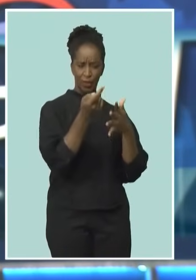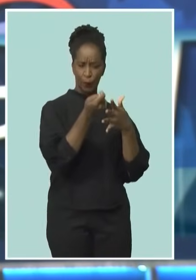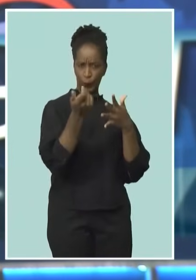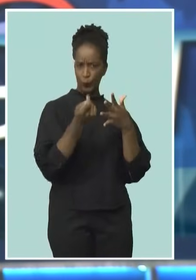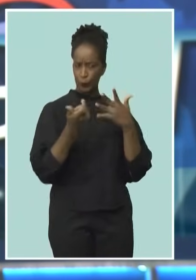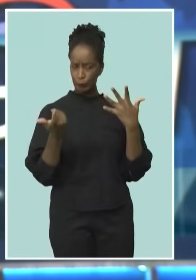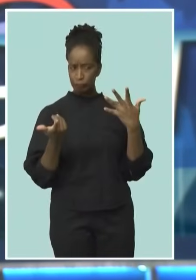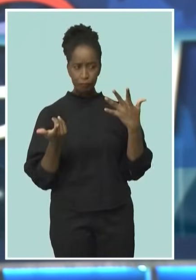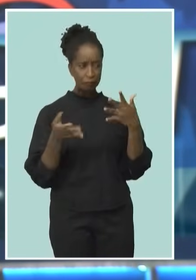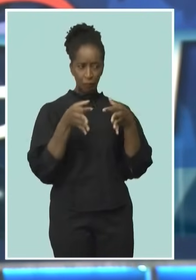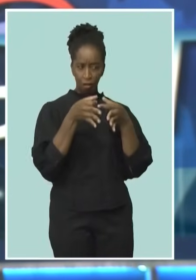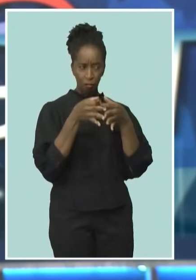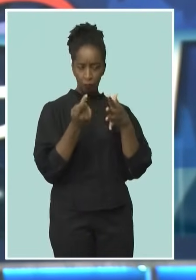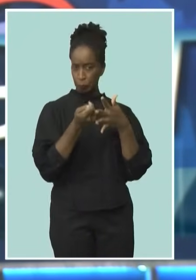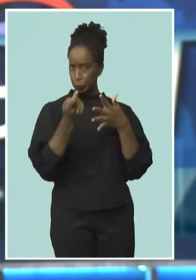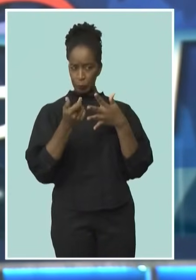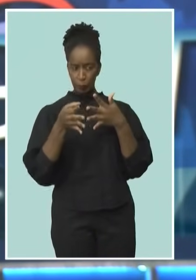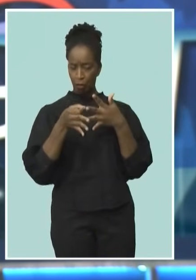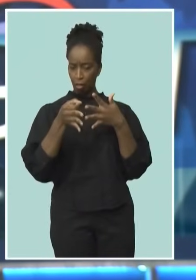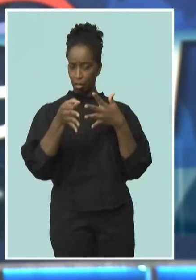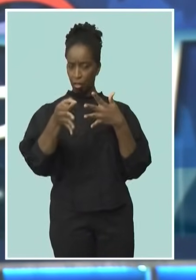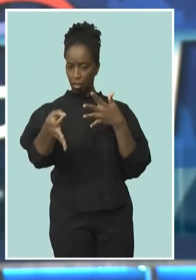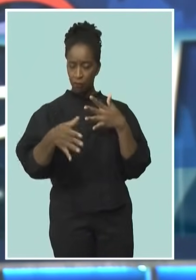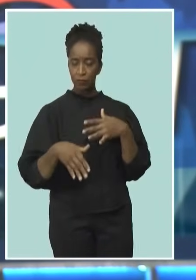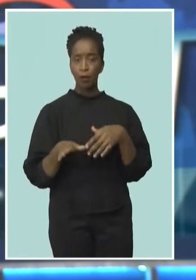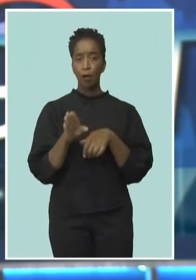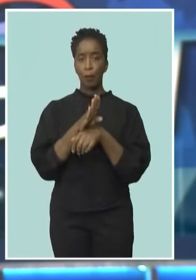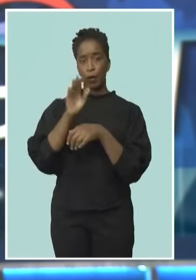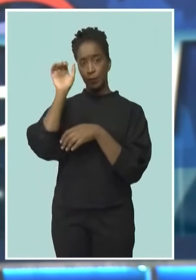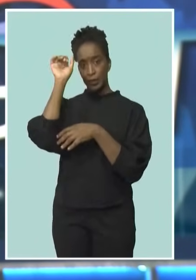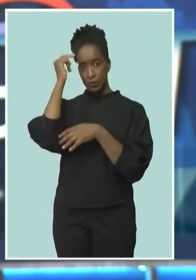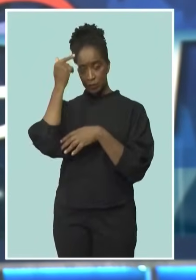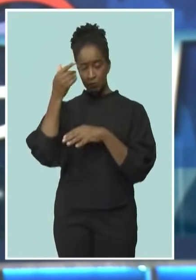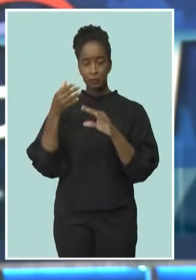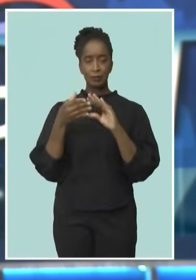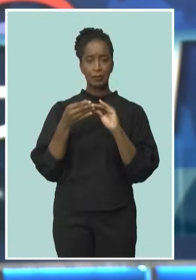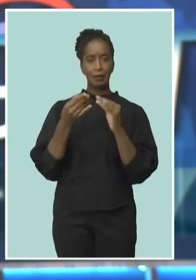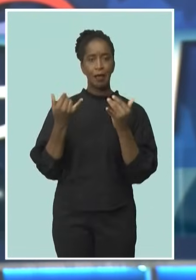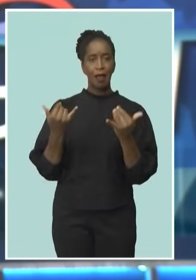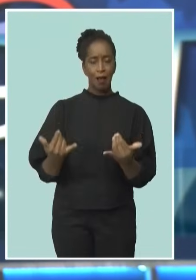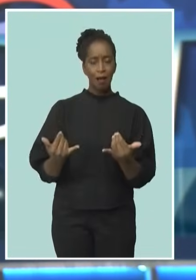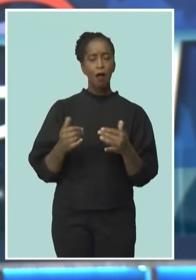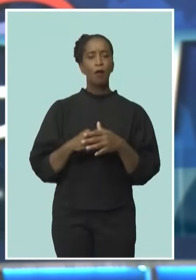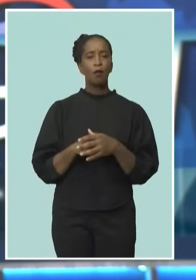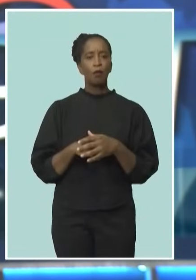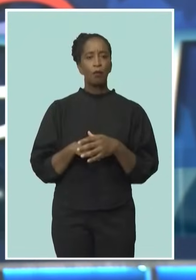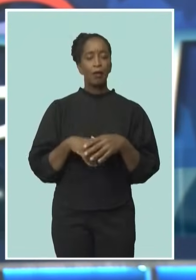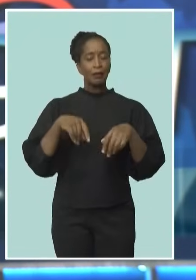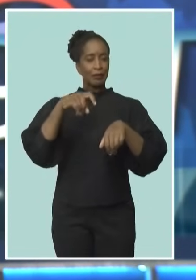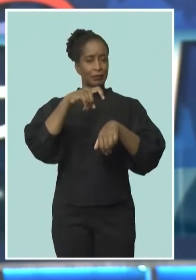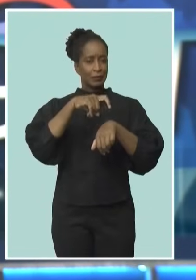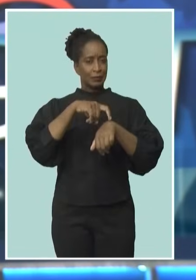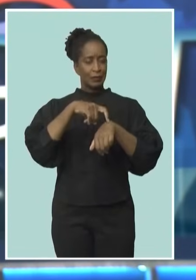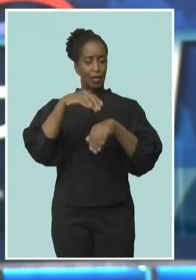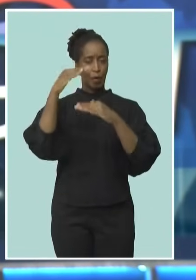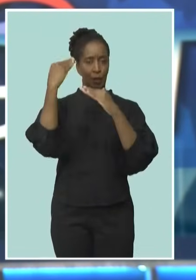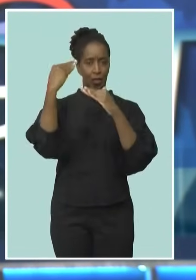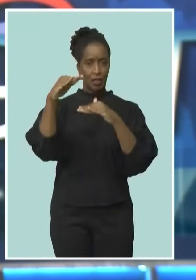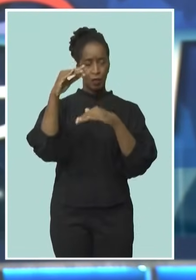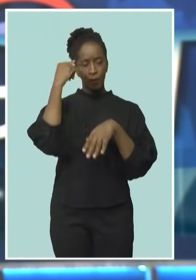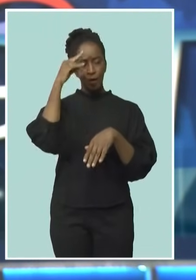month. Attorney General Dale Marshall says Barbados is now in the objection period, as mentioned in the EU